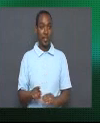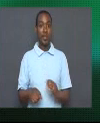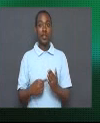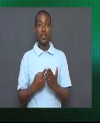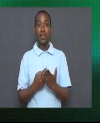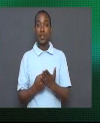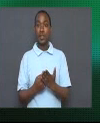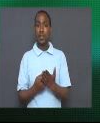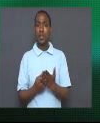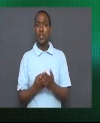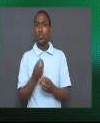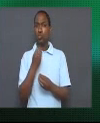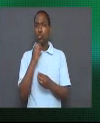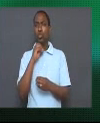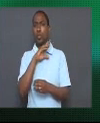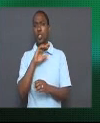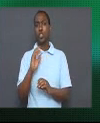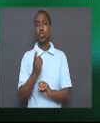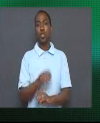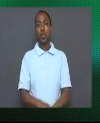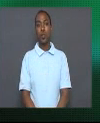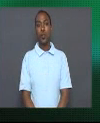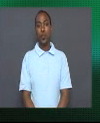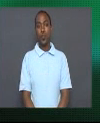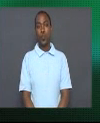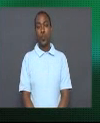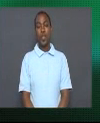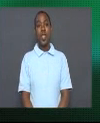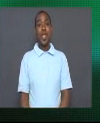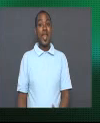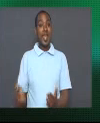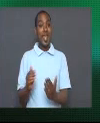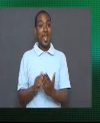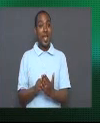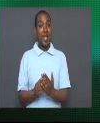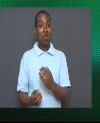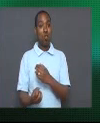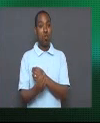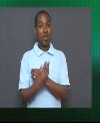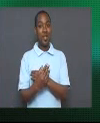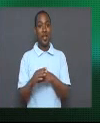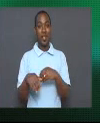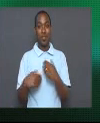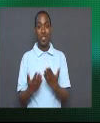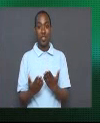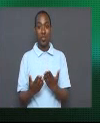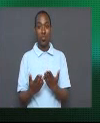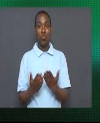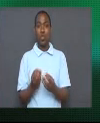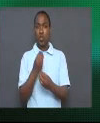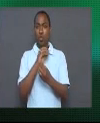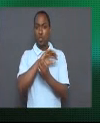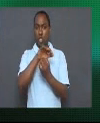avoid the risk of contamination. It is also recommended to check